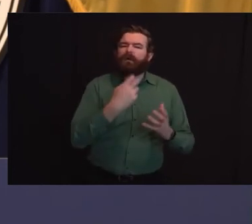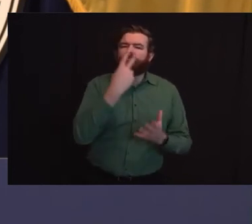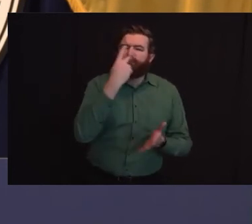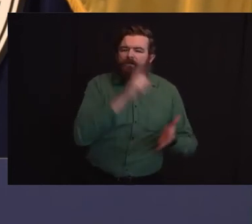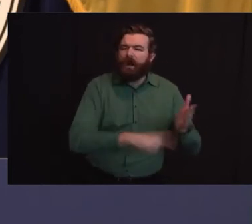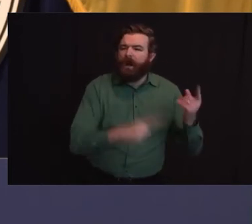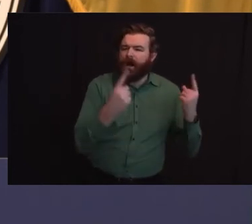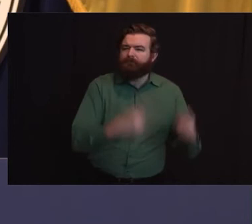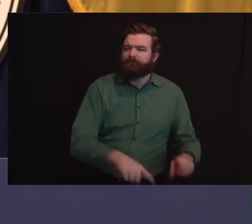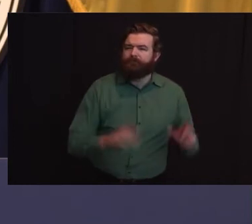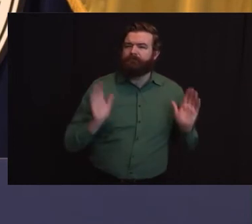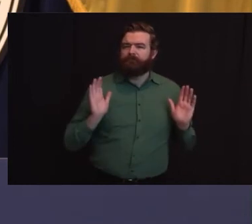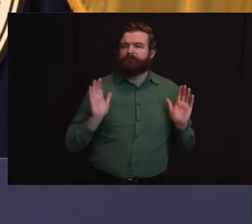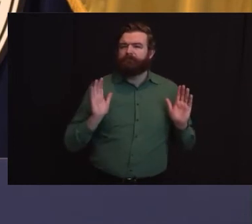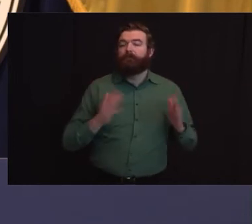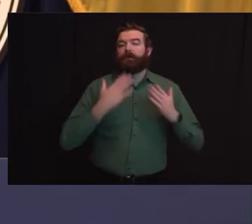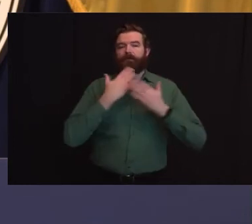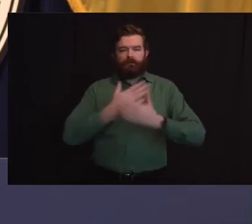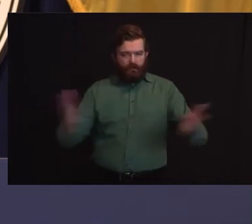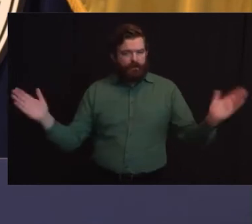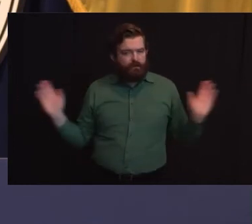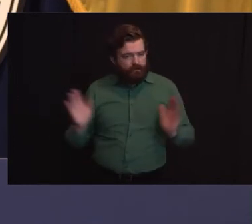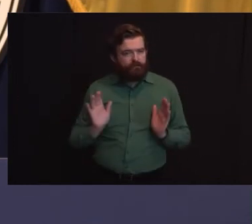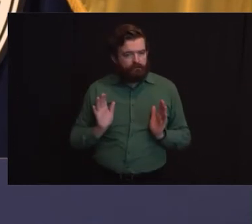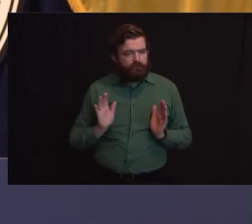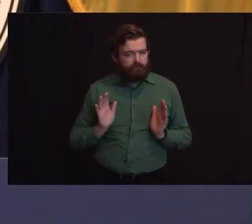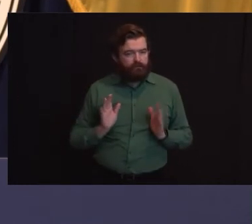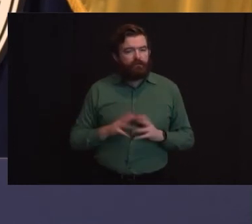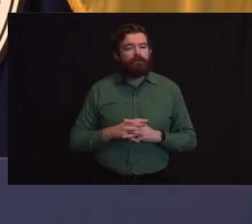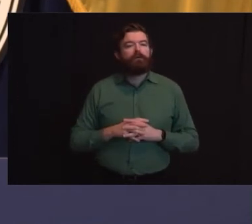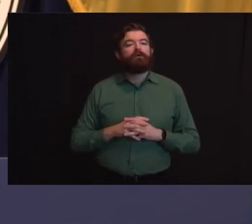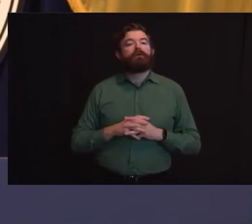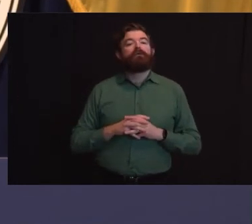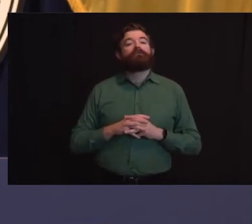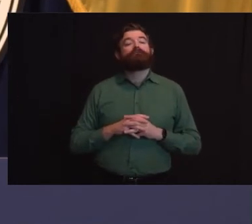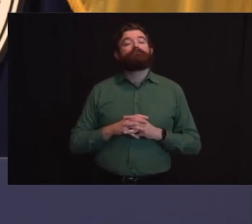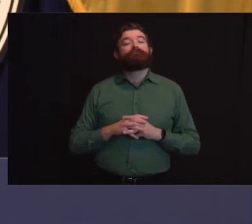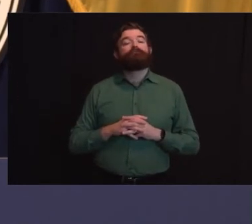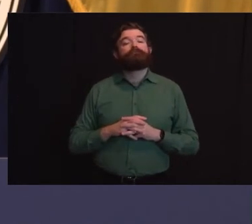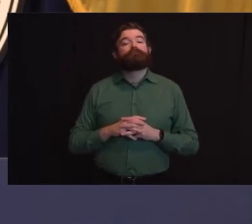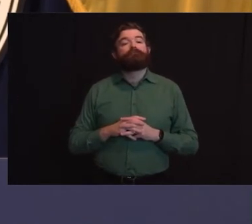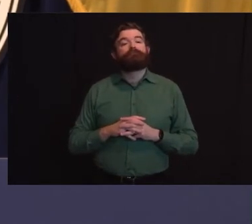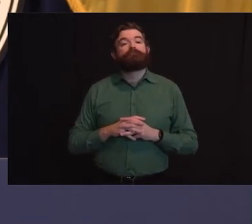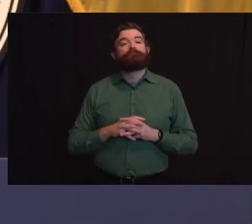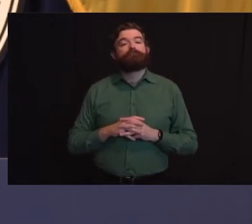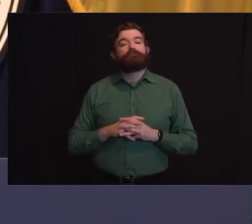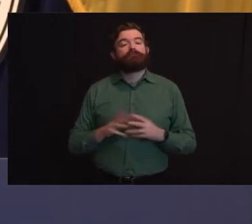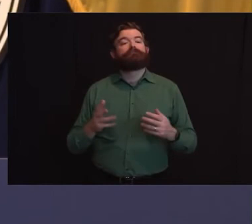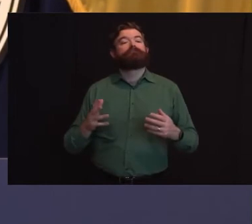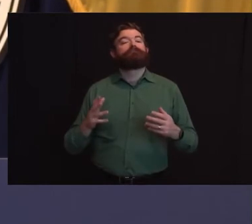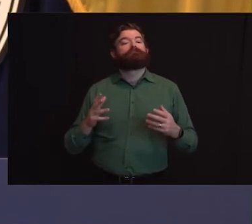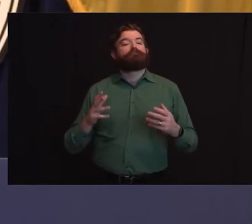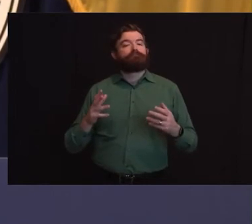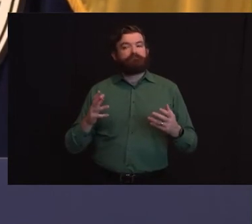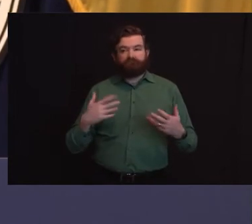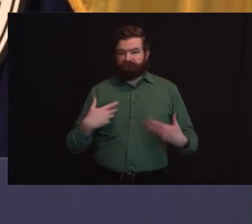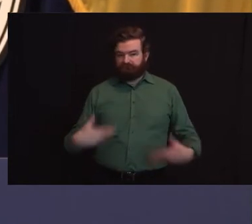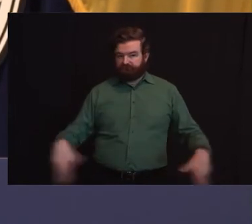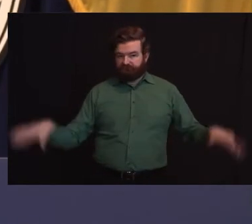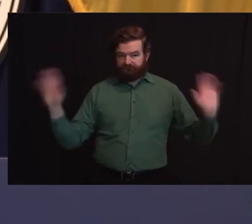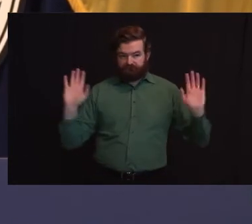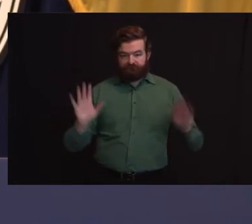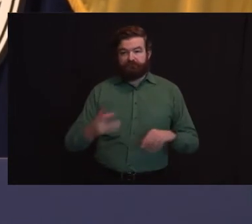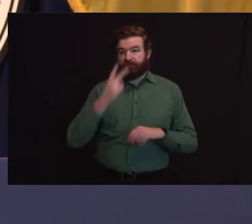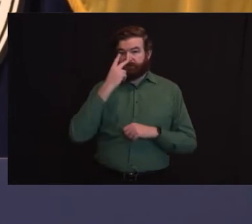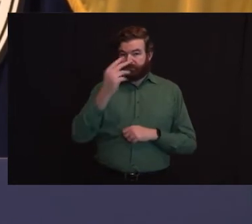you, folks. So with that, we shall fold the tent. We will be, as I said, we'll be with you on Monday,